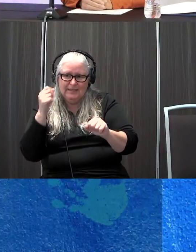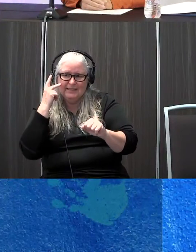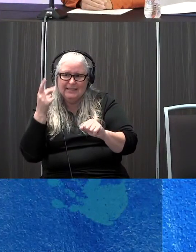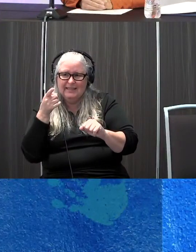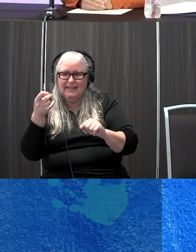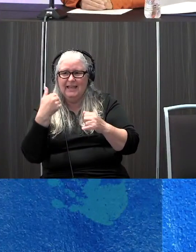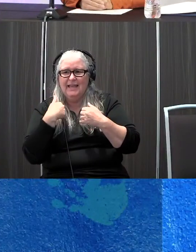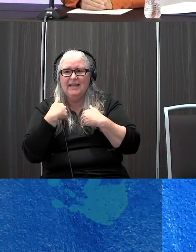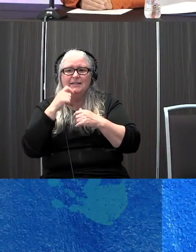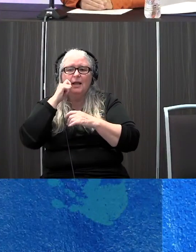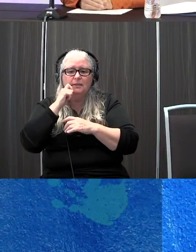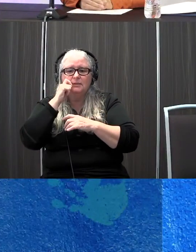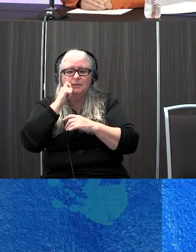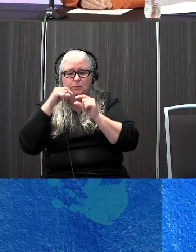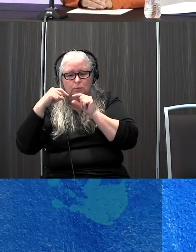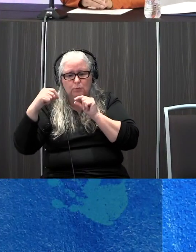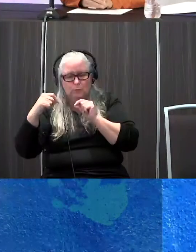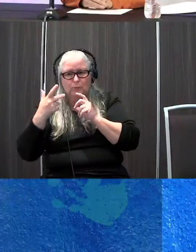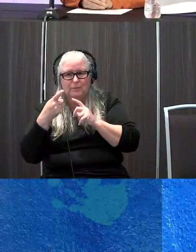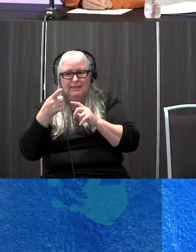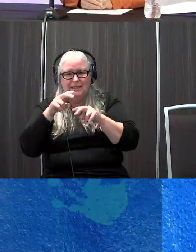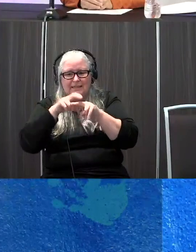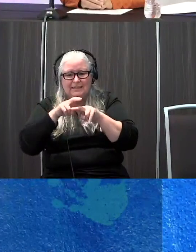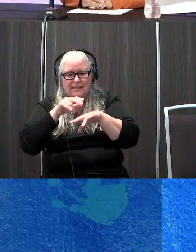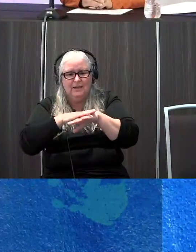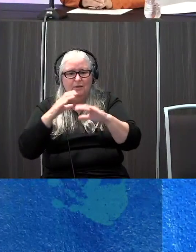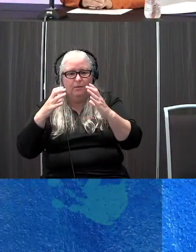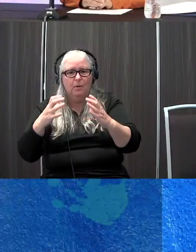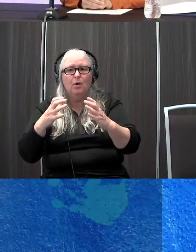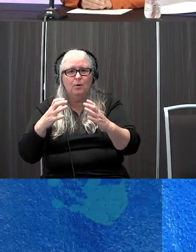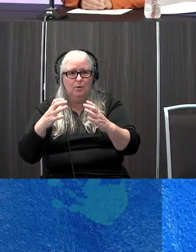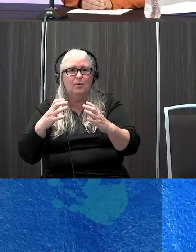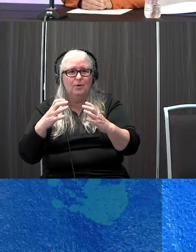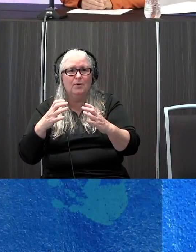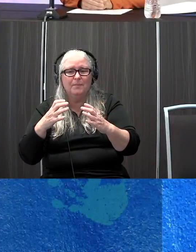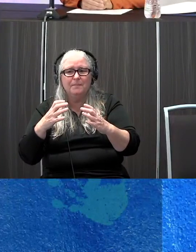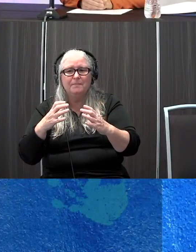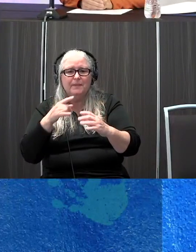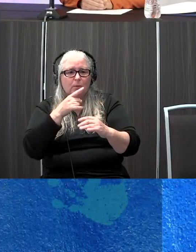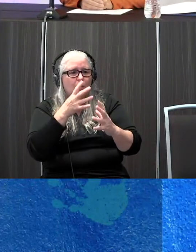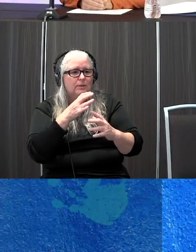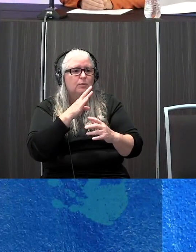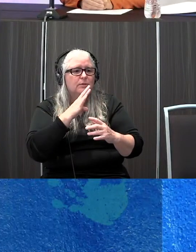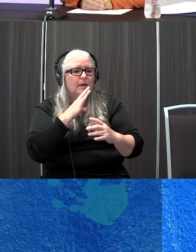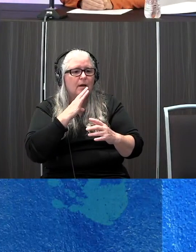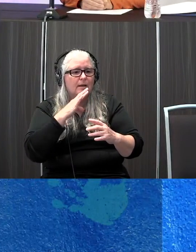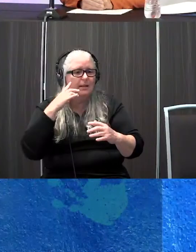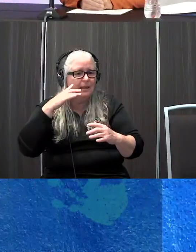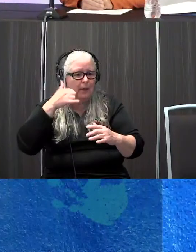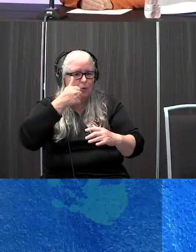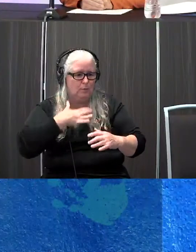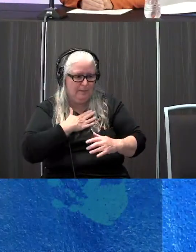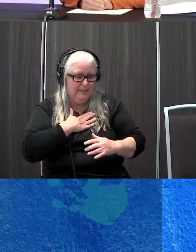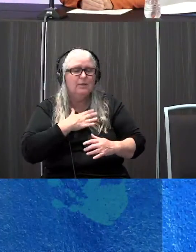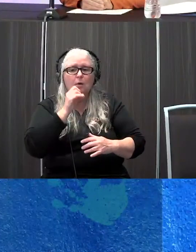He's sitting on a ball with actually his nurse. The group is asking you to speak up a little. Oh, okay. Yep. So